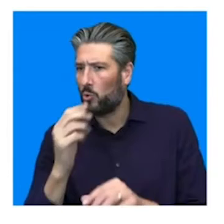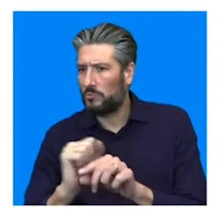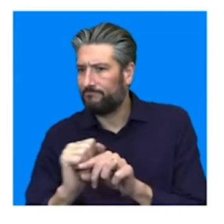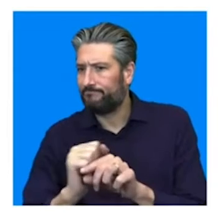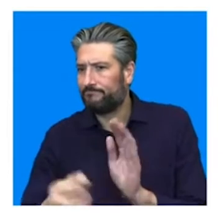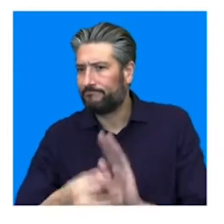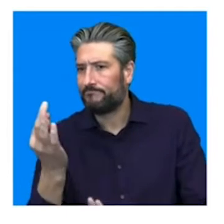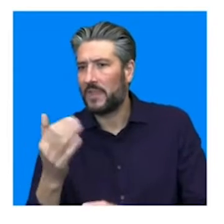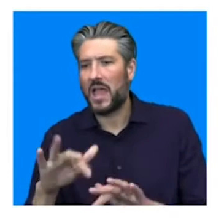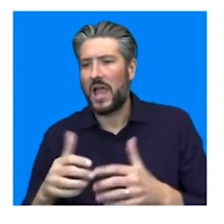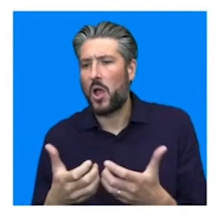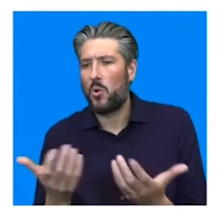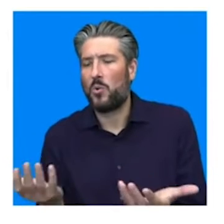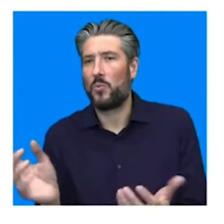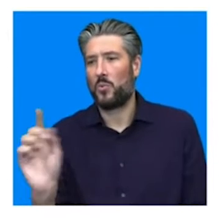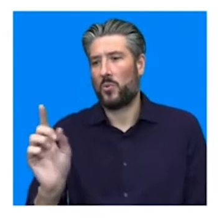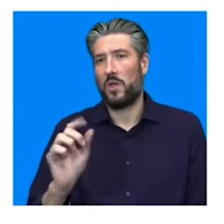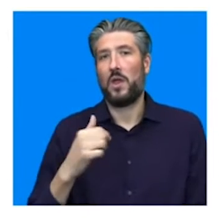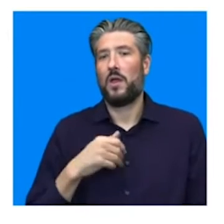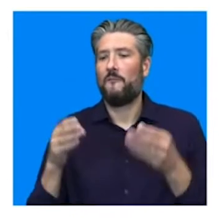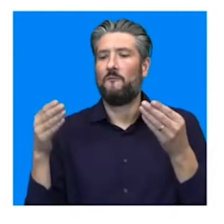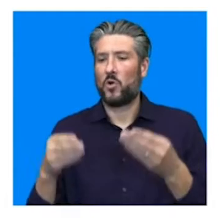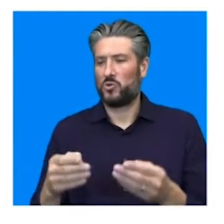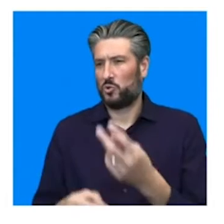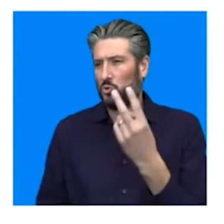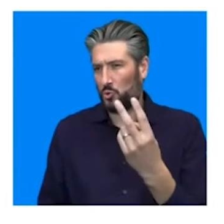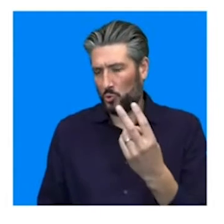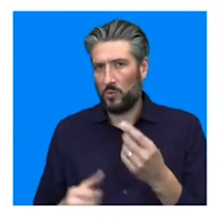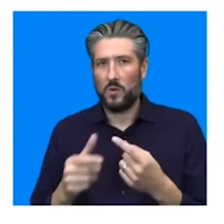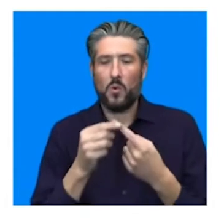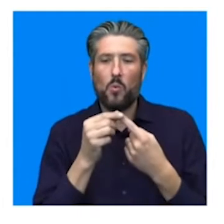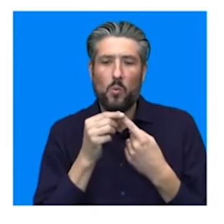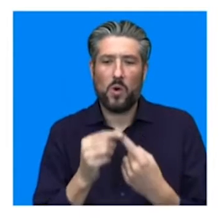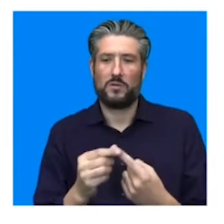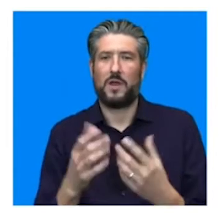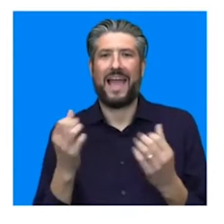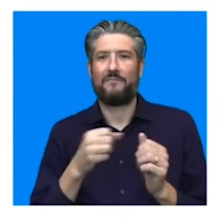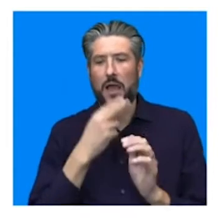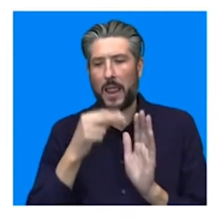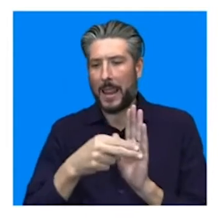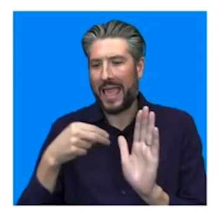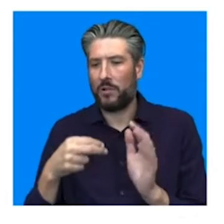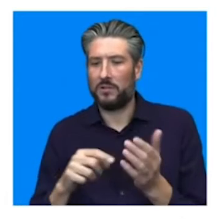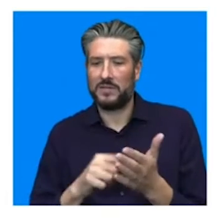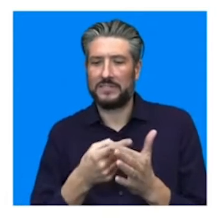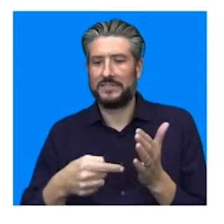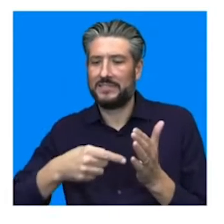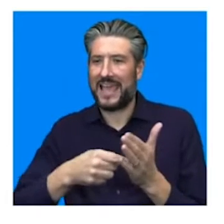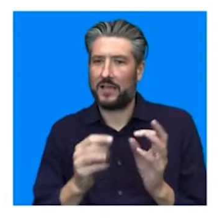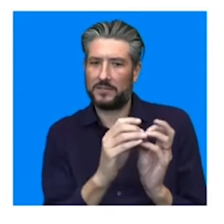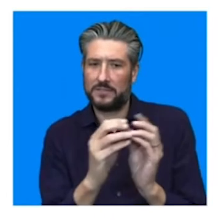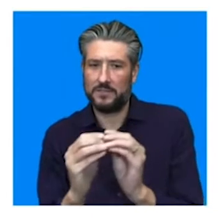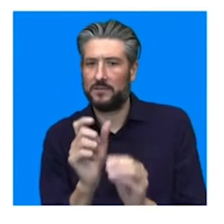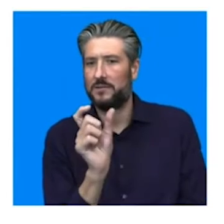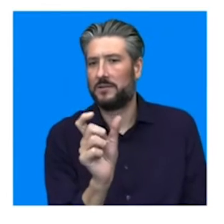like you to focus please on 2 particular bits, one being the sort of standard label text, of which you can, it's